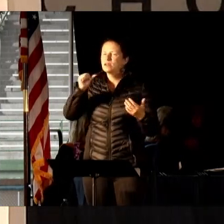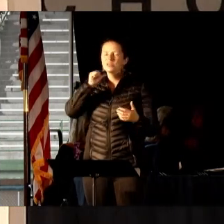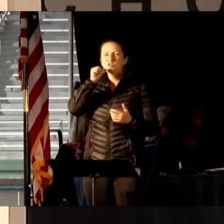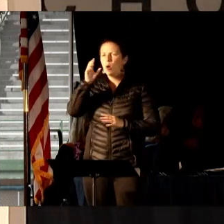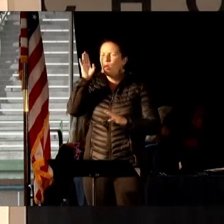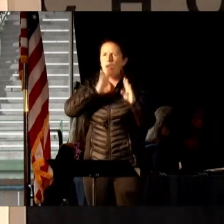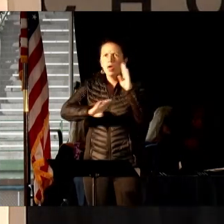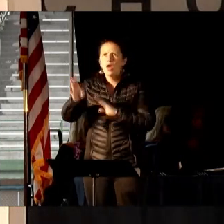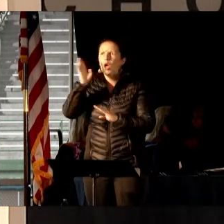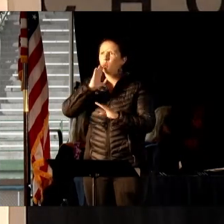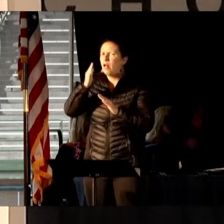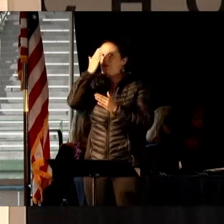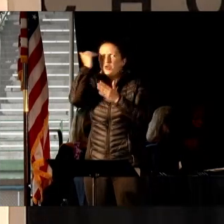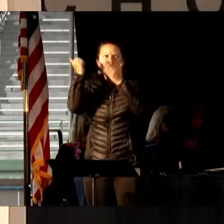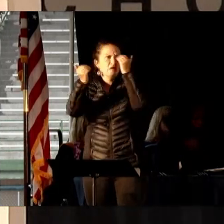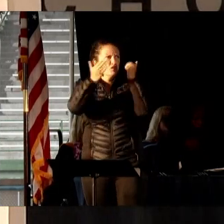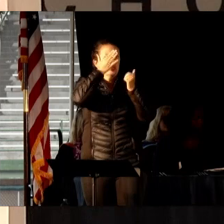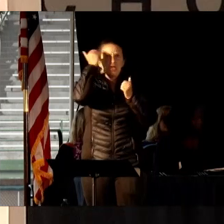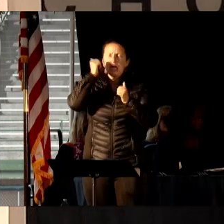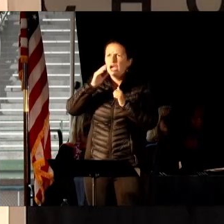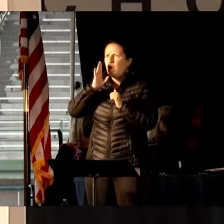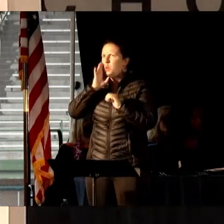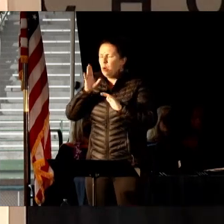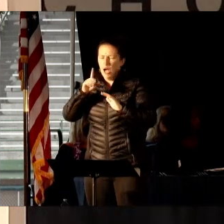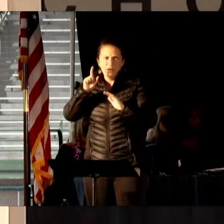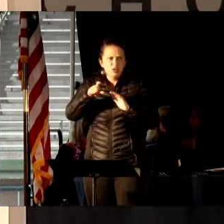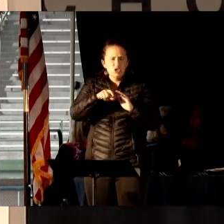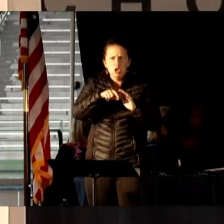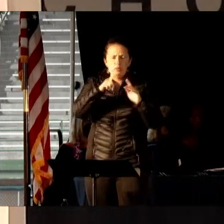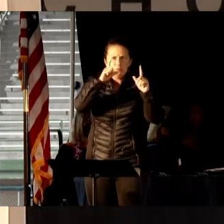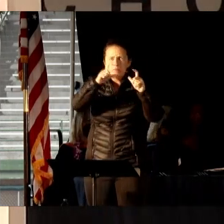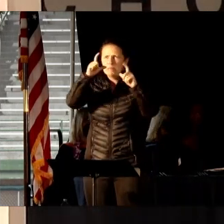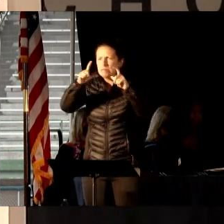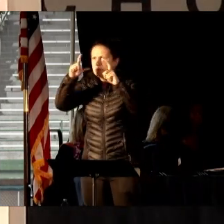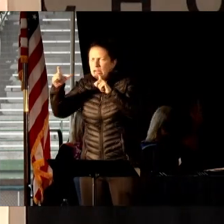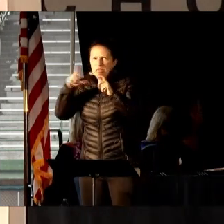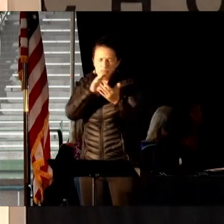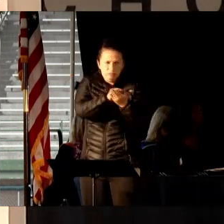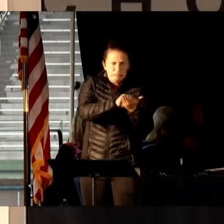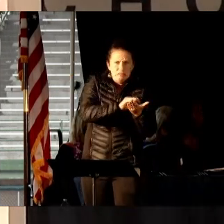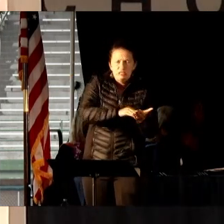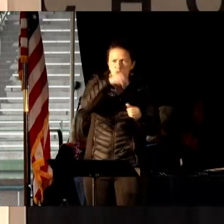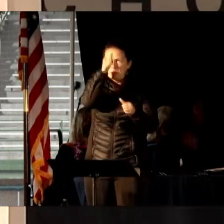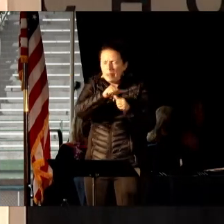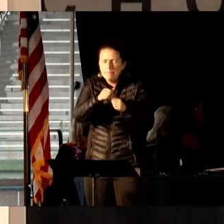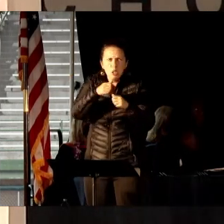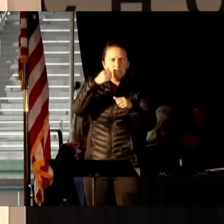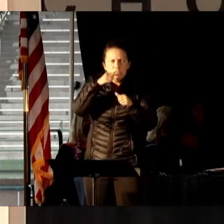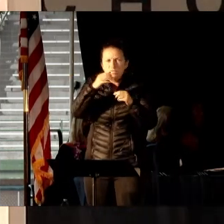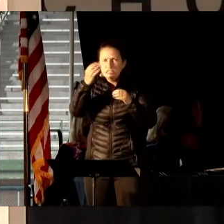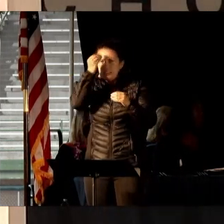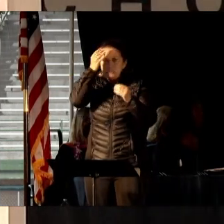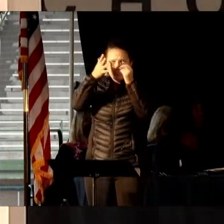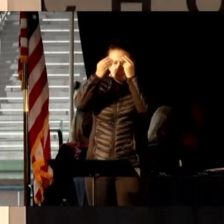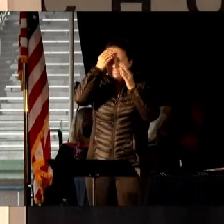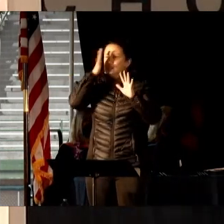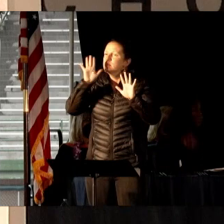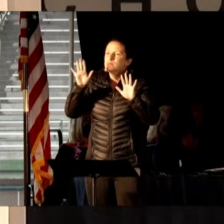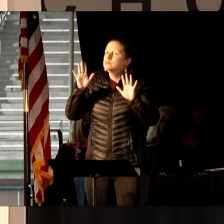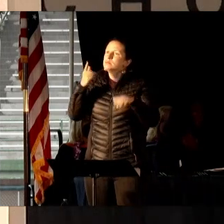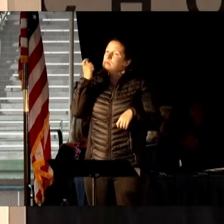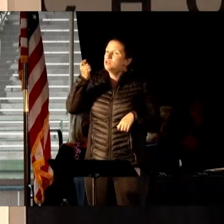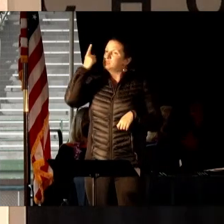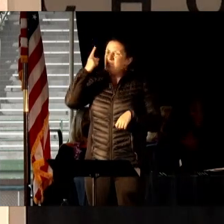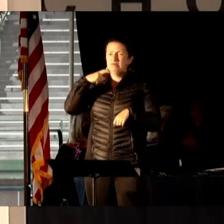up living in cautious need to document everything. Rather, simply be aware that time will go by and things